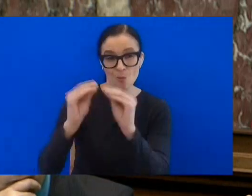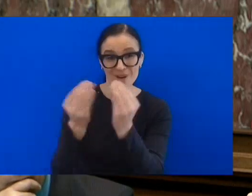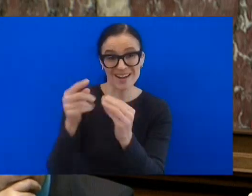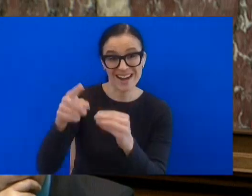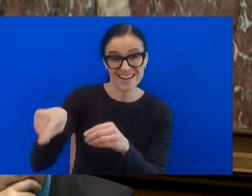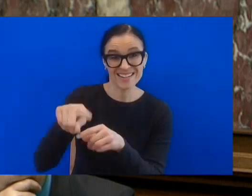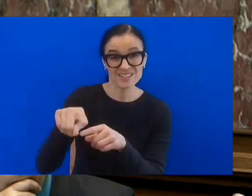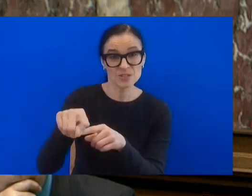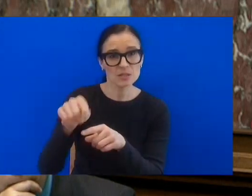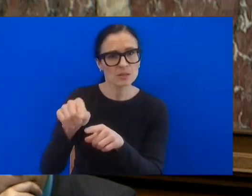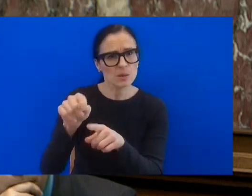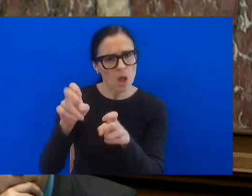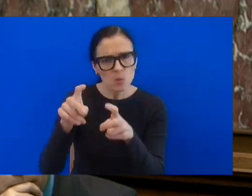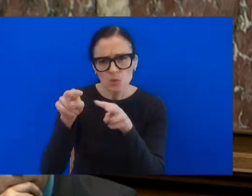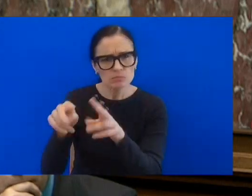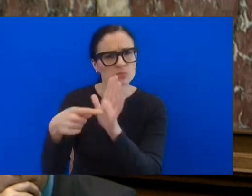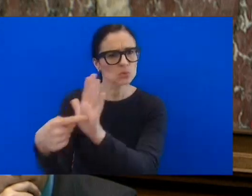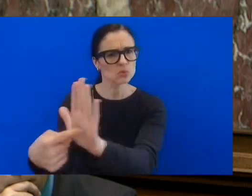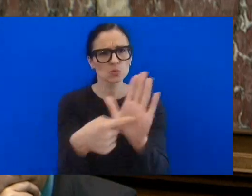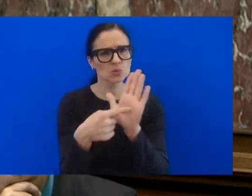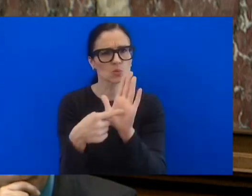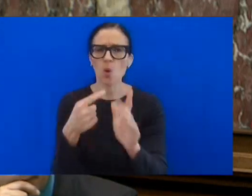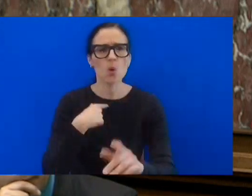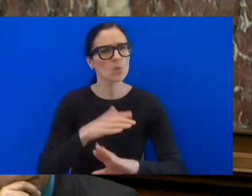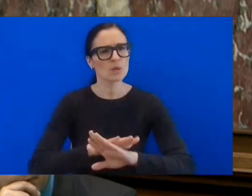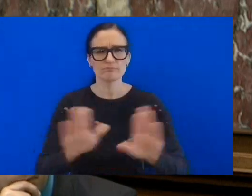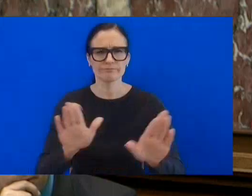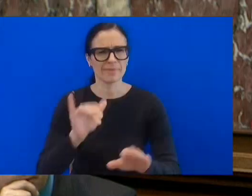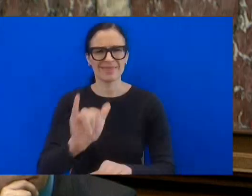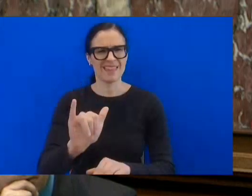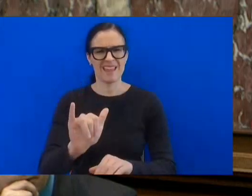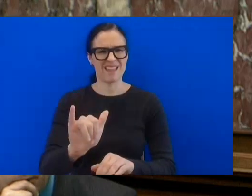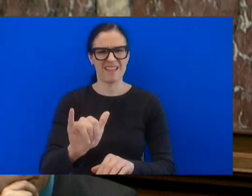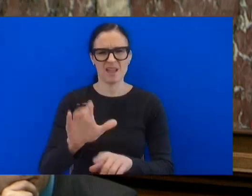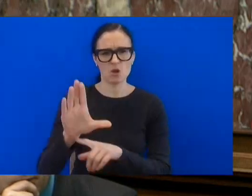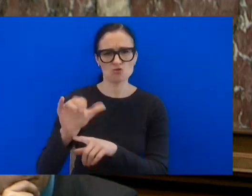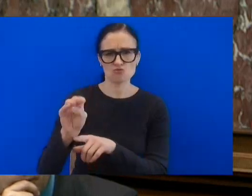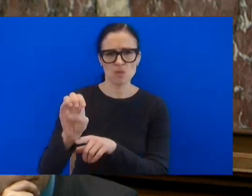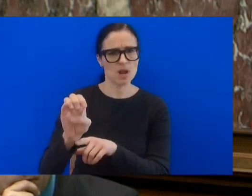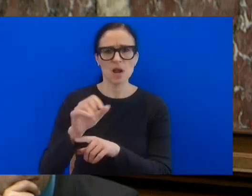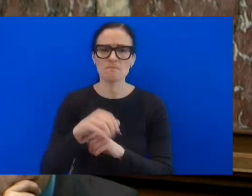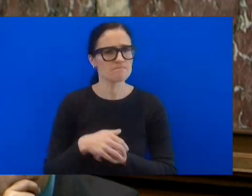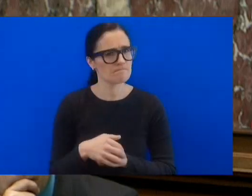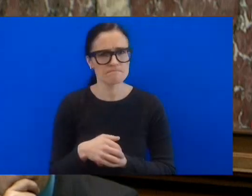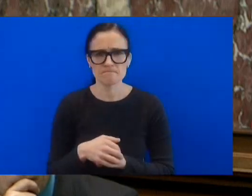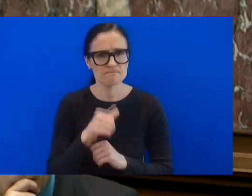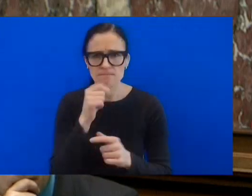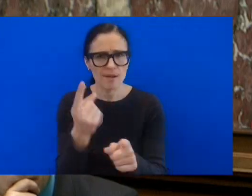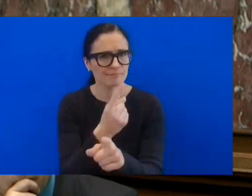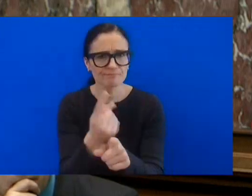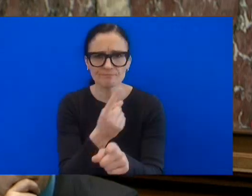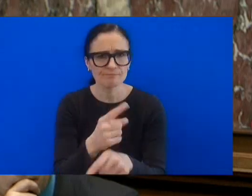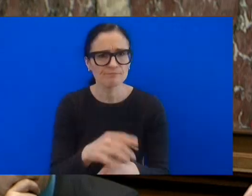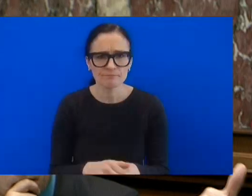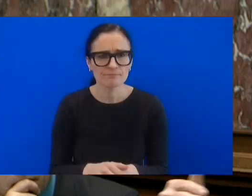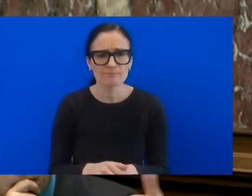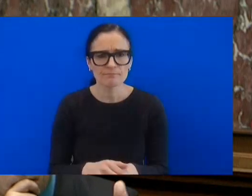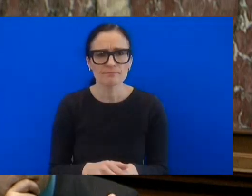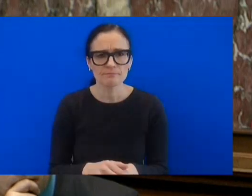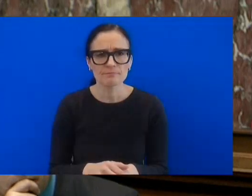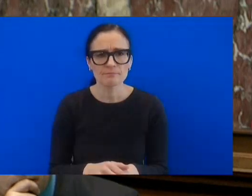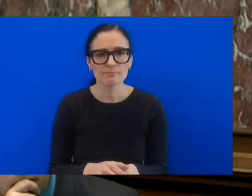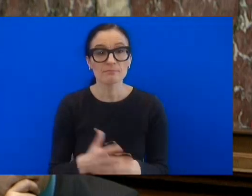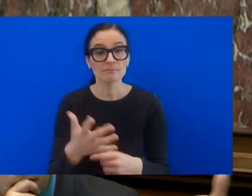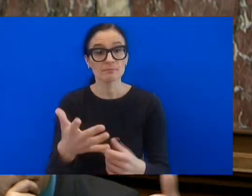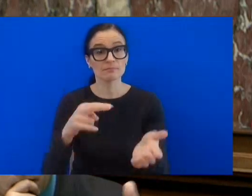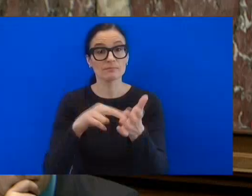We've passed, as you know, unexplained wealth orders, legislation that goes beyond merely arresting people. It takes the thrill